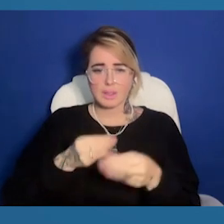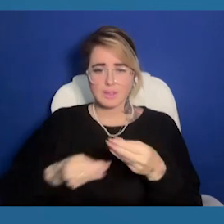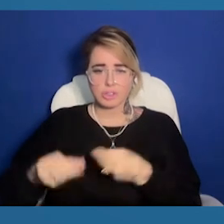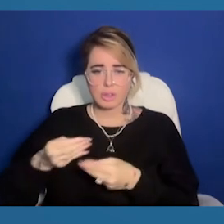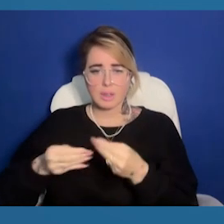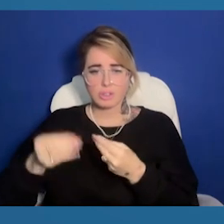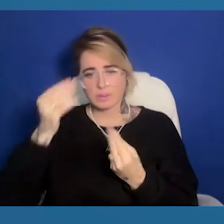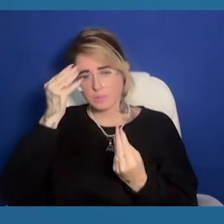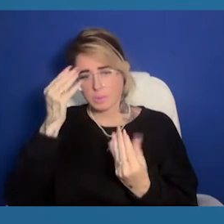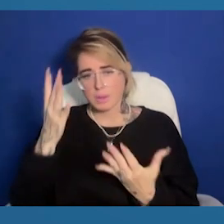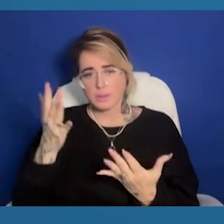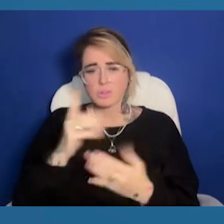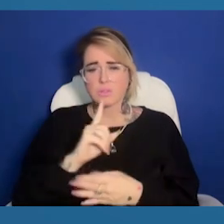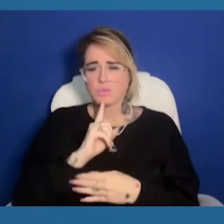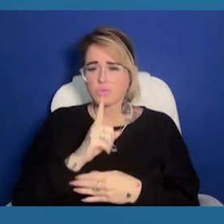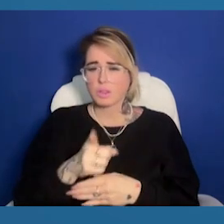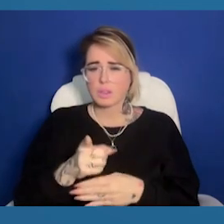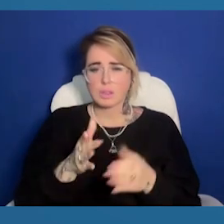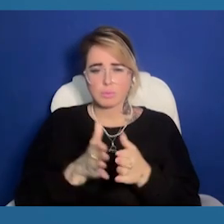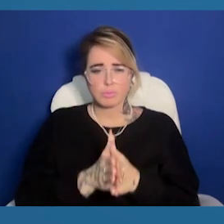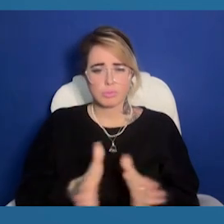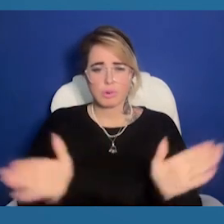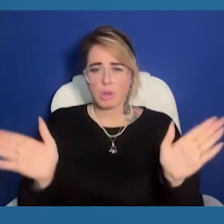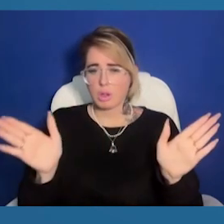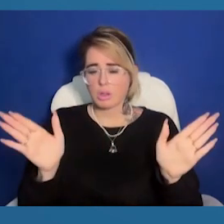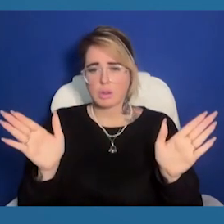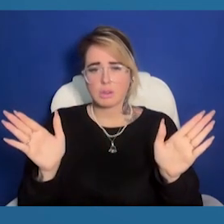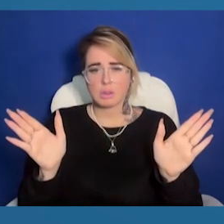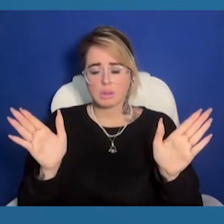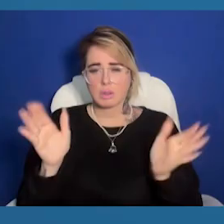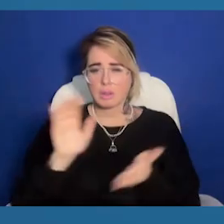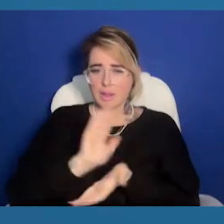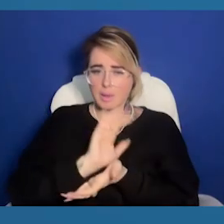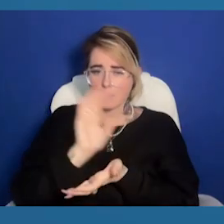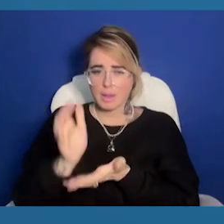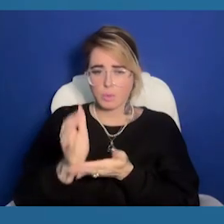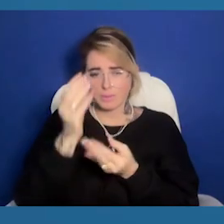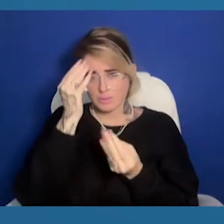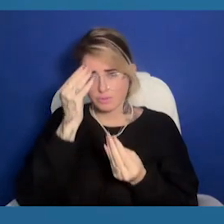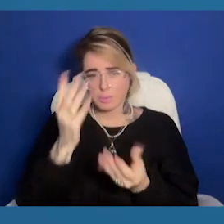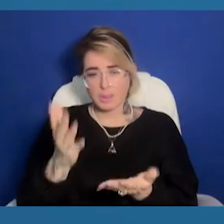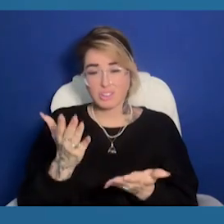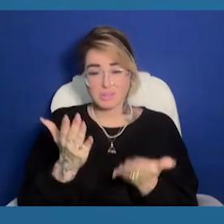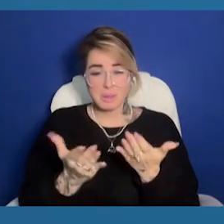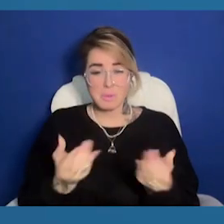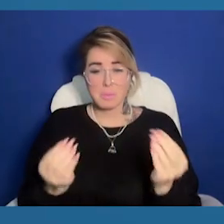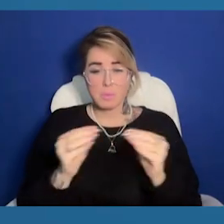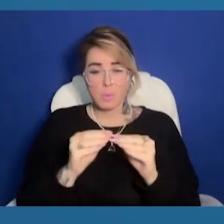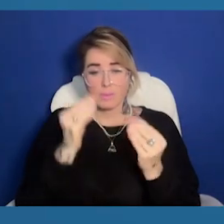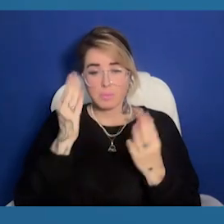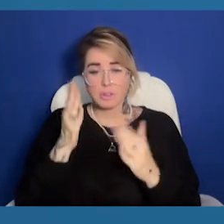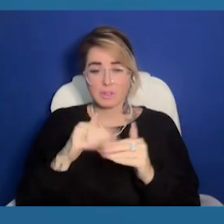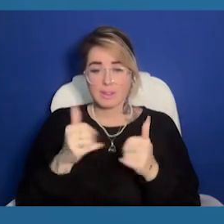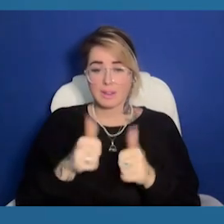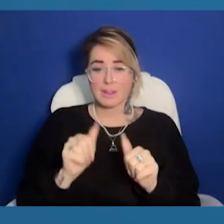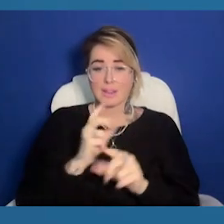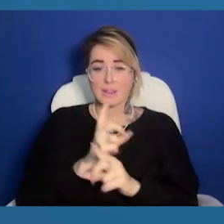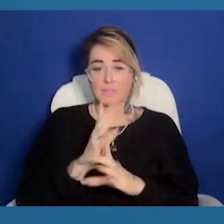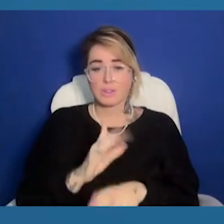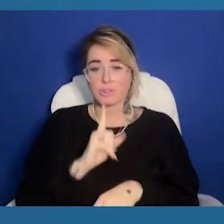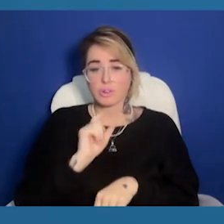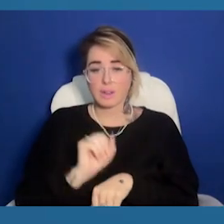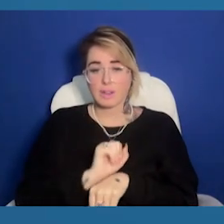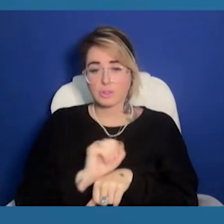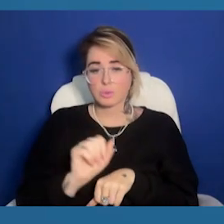a really broad amount of information, probably more information than any defender actually needs